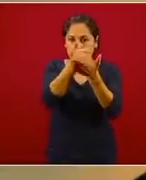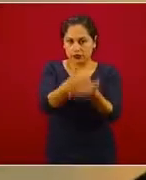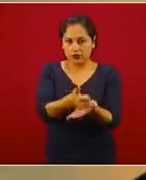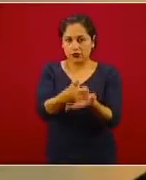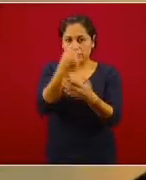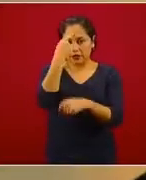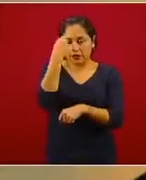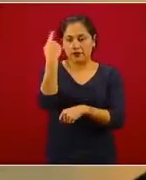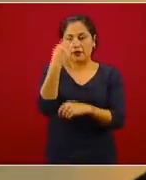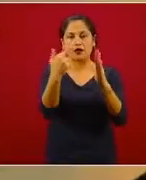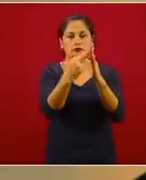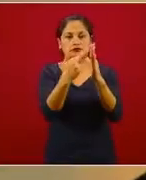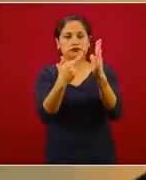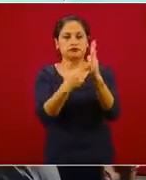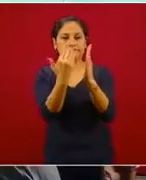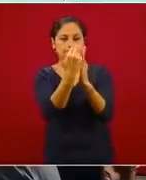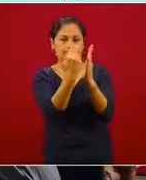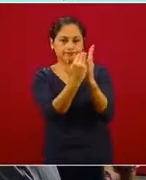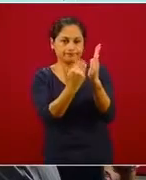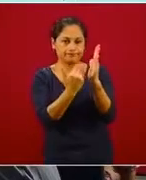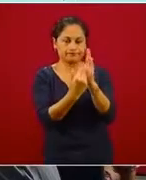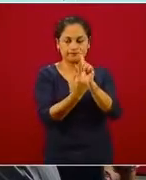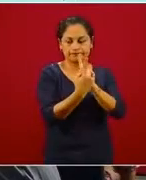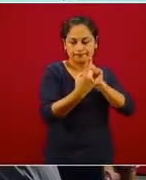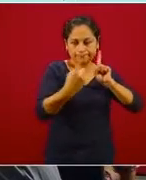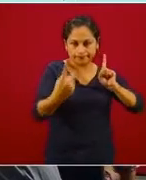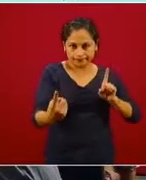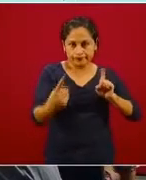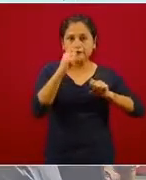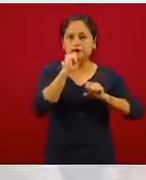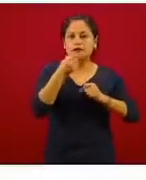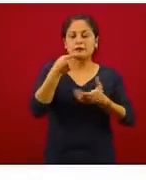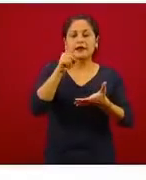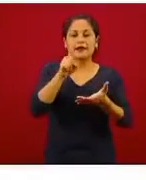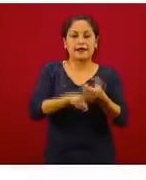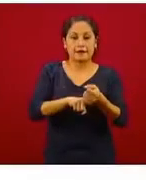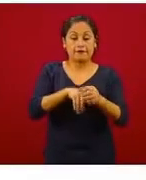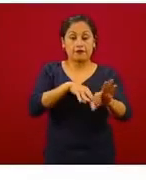an evaluation that considers